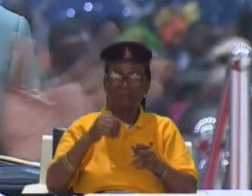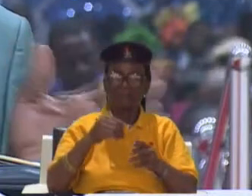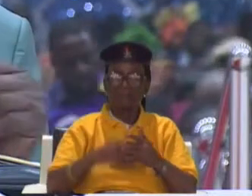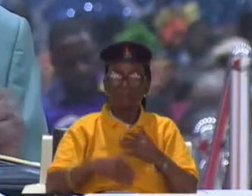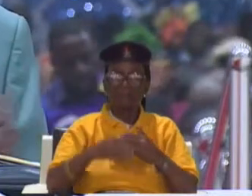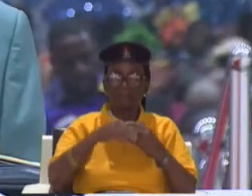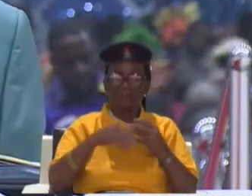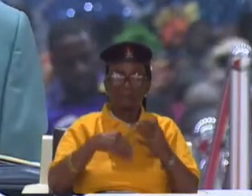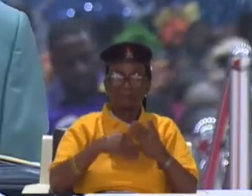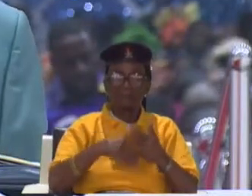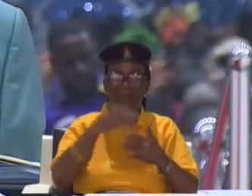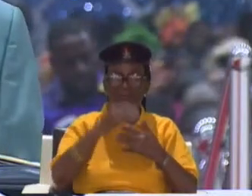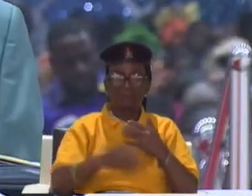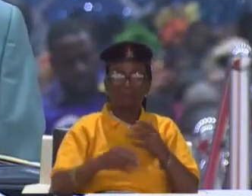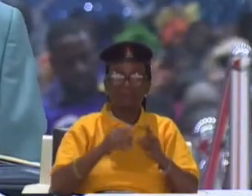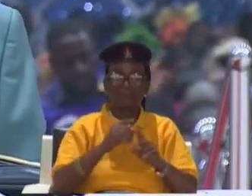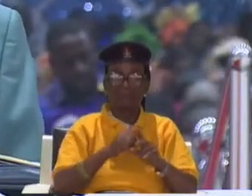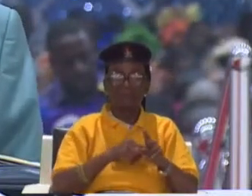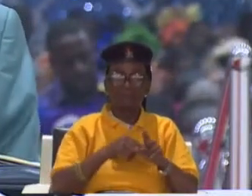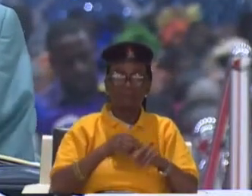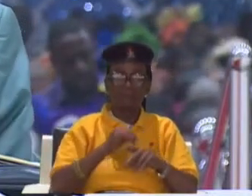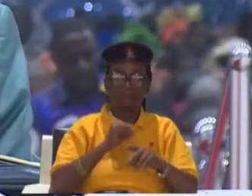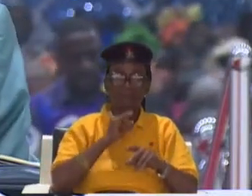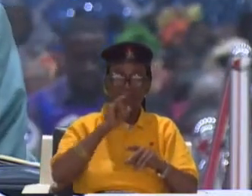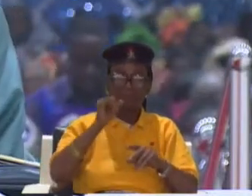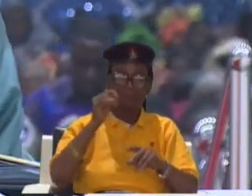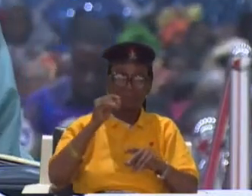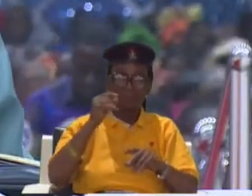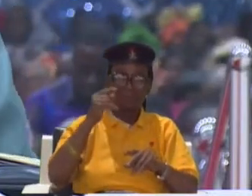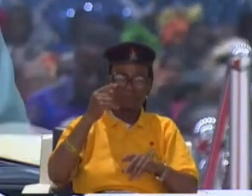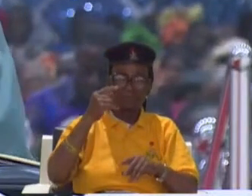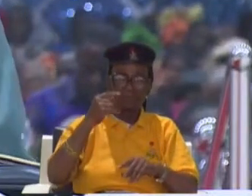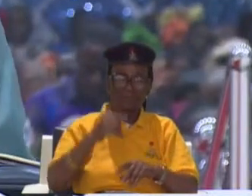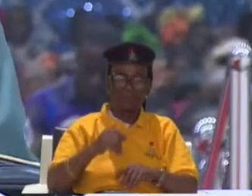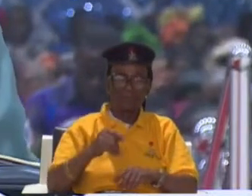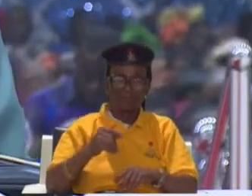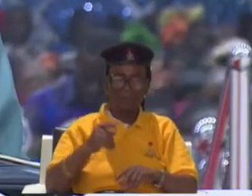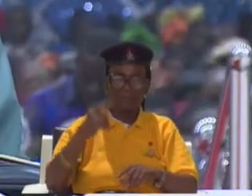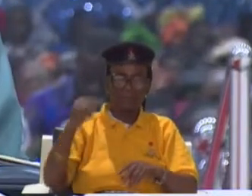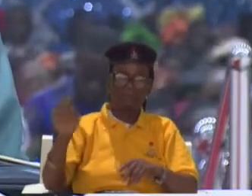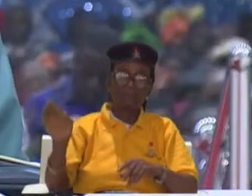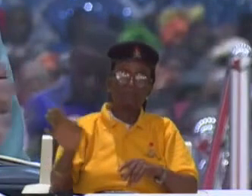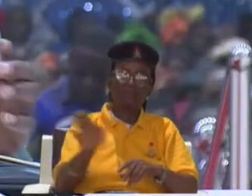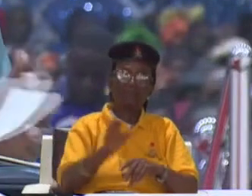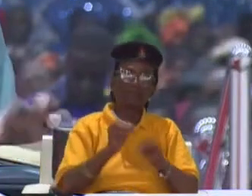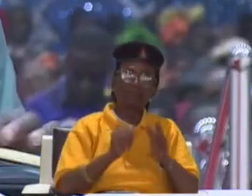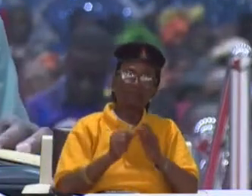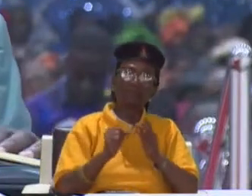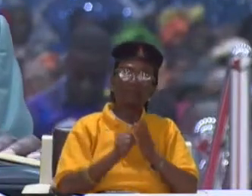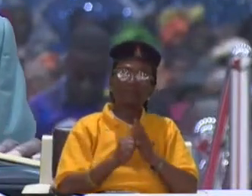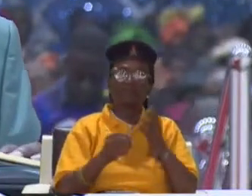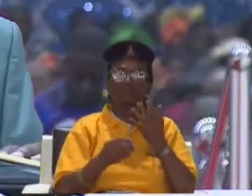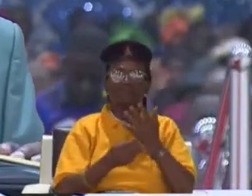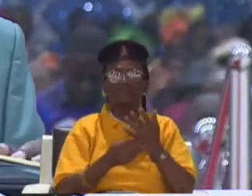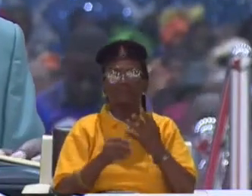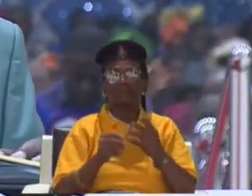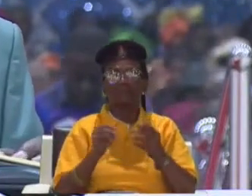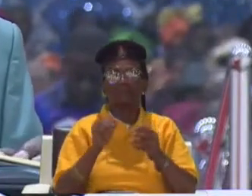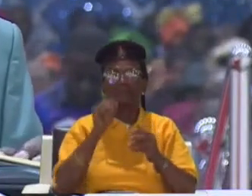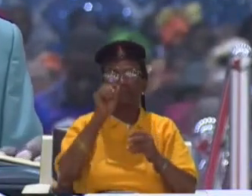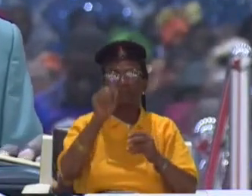The special Holy Ghost will be for you in September, so no Shiloh Hour in September. Ni osu to nbo ko ni si wakati